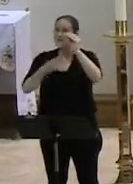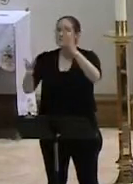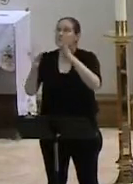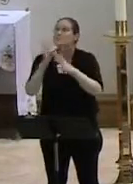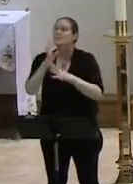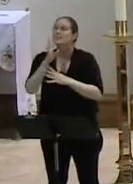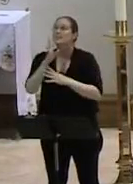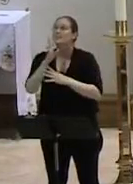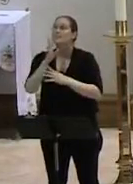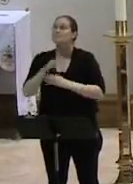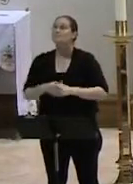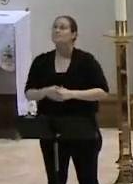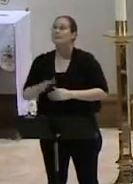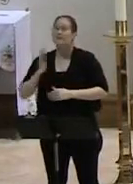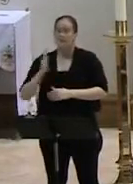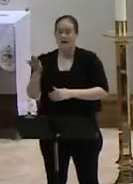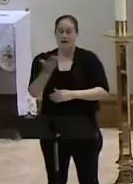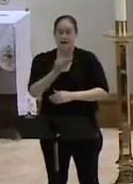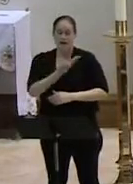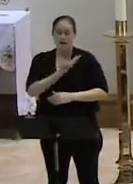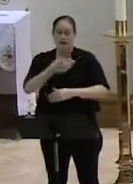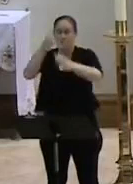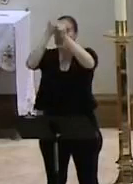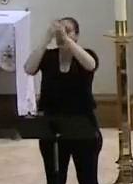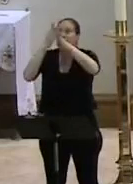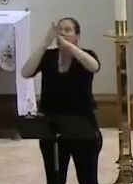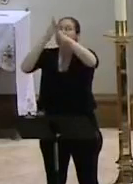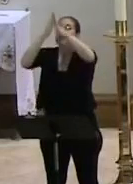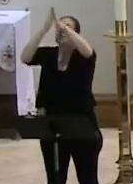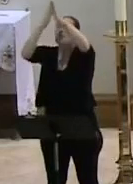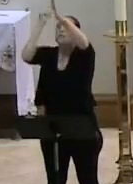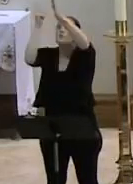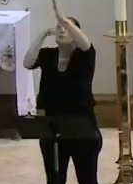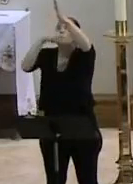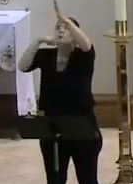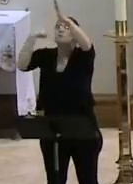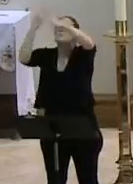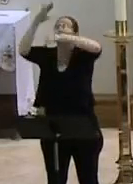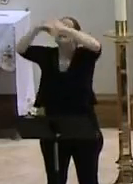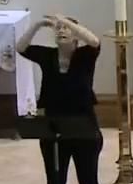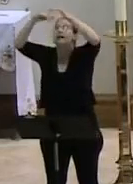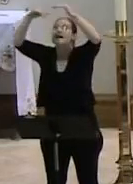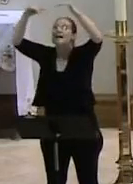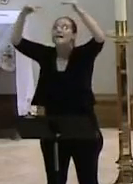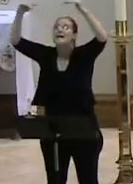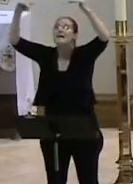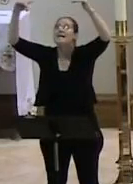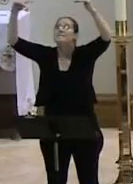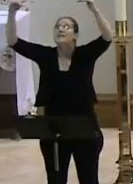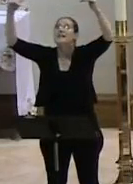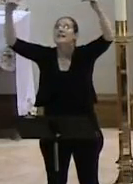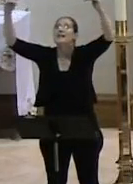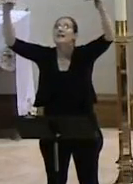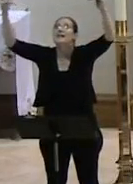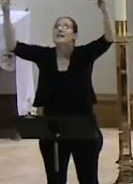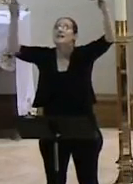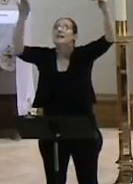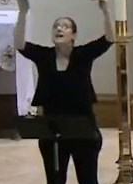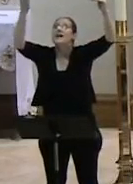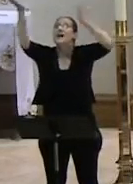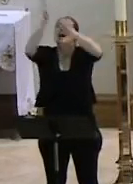say, Our Father, who art in